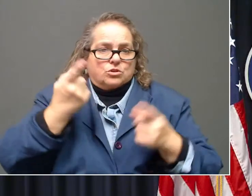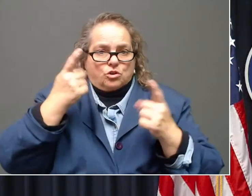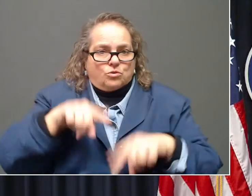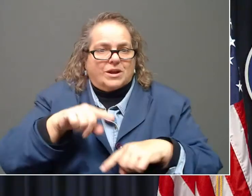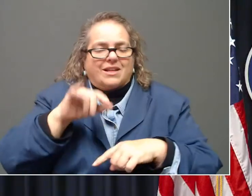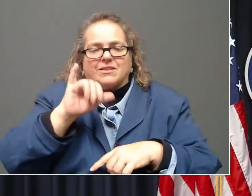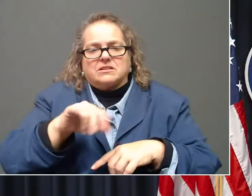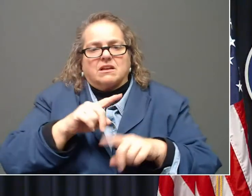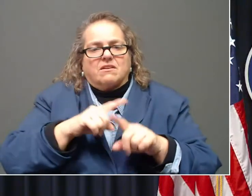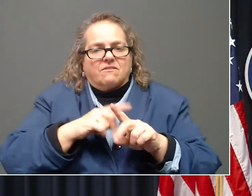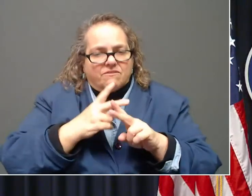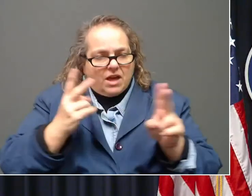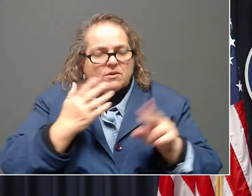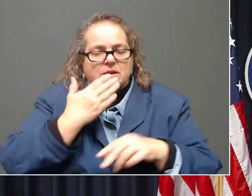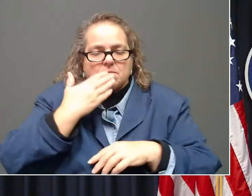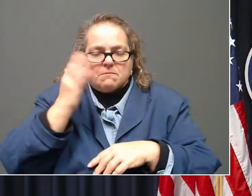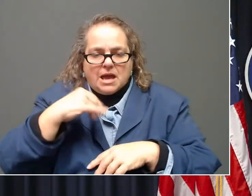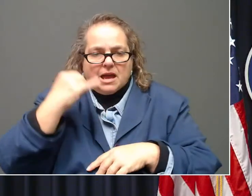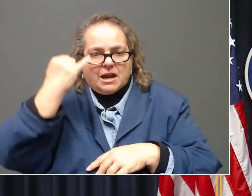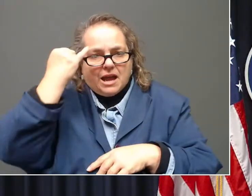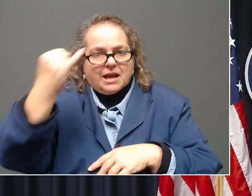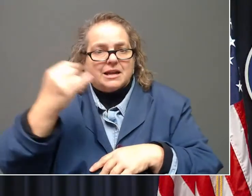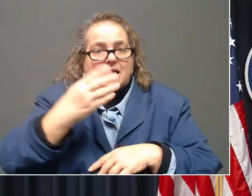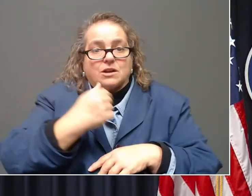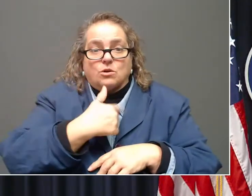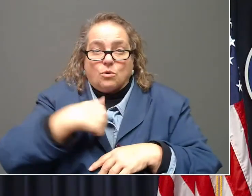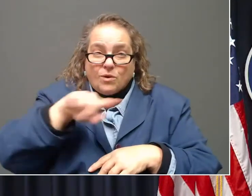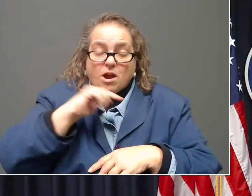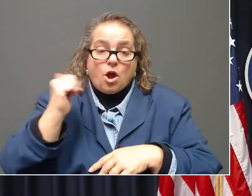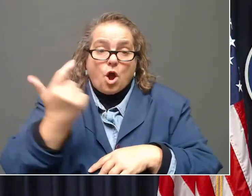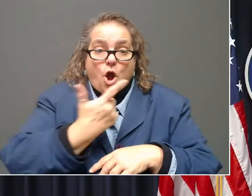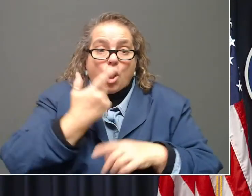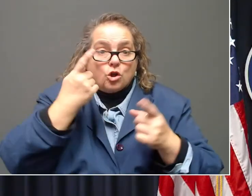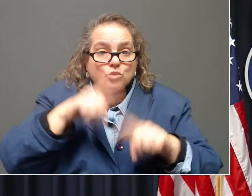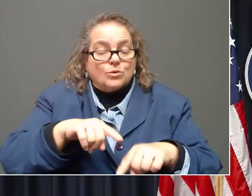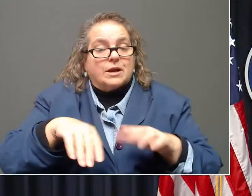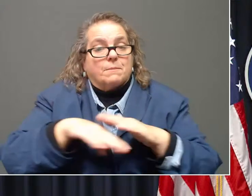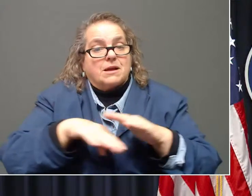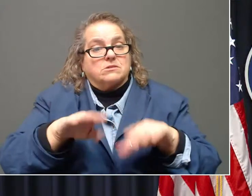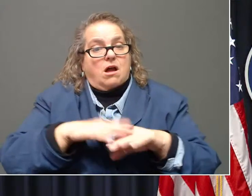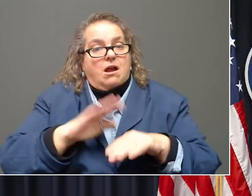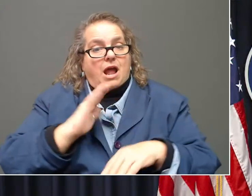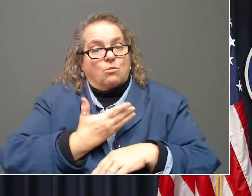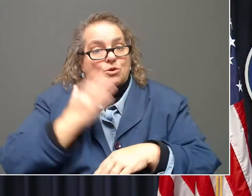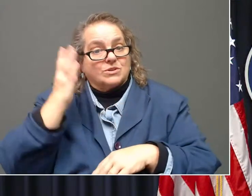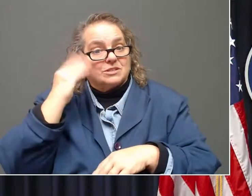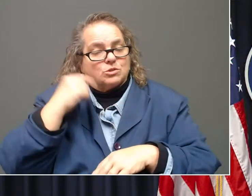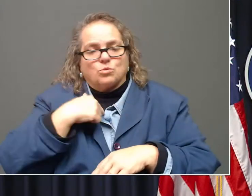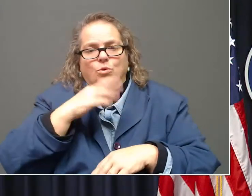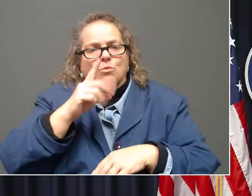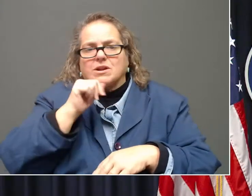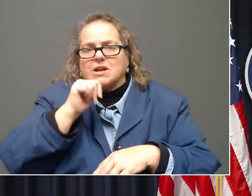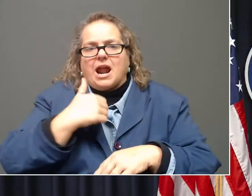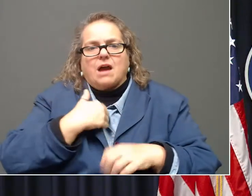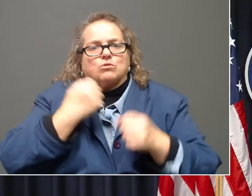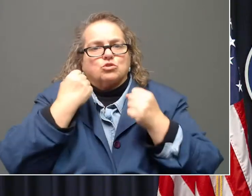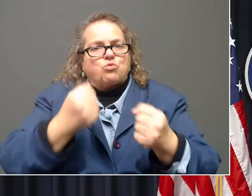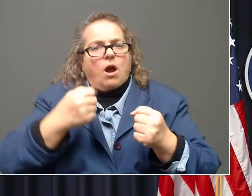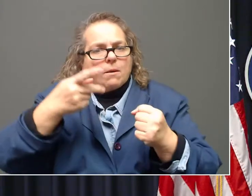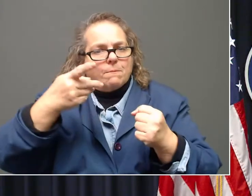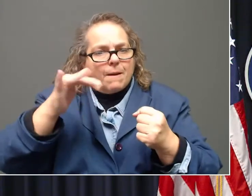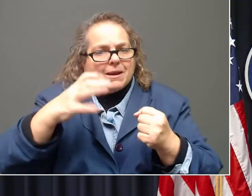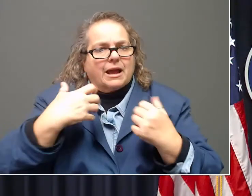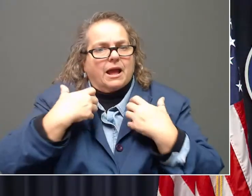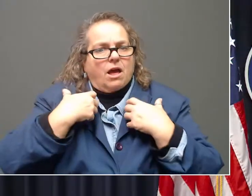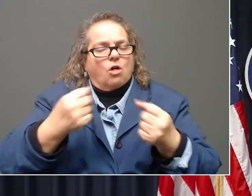White House works directly with us. They don't necessarily reach out to legislatures. The scientific